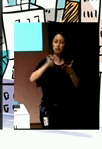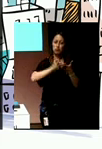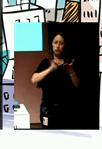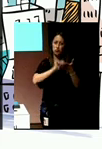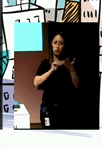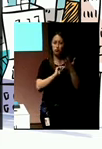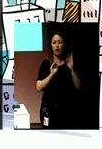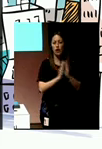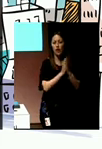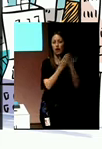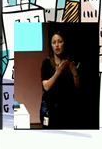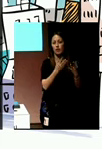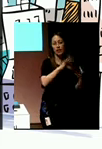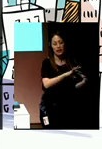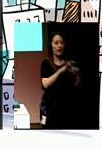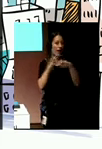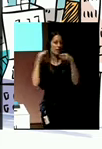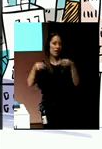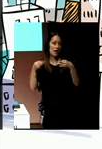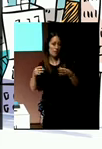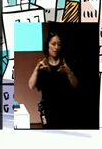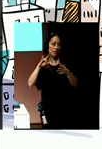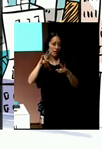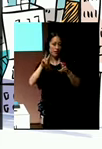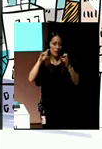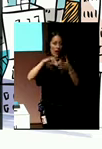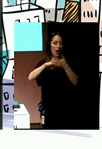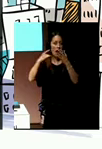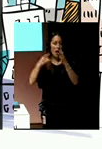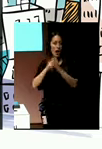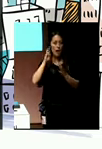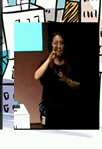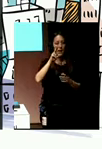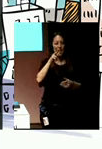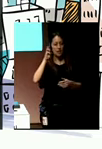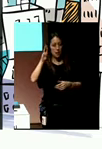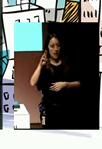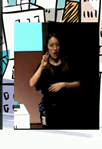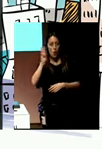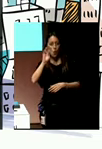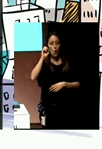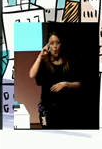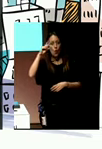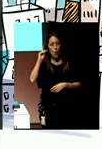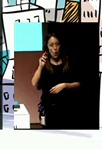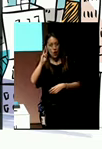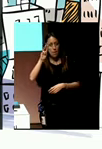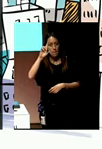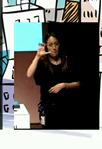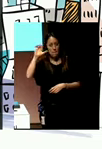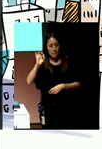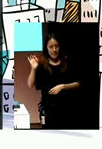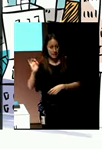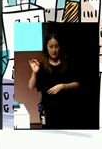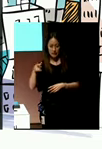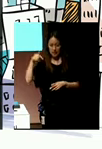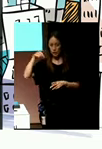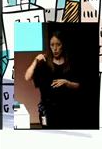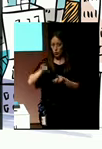has written many different books, always related with technology.